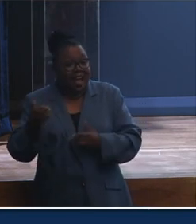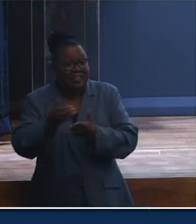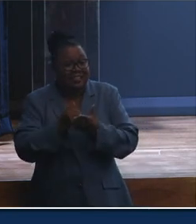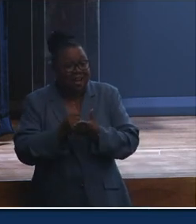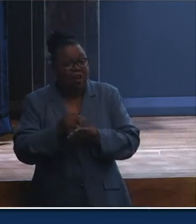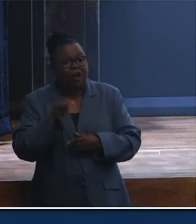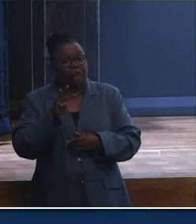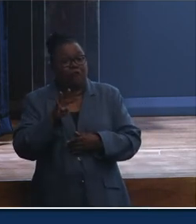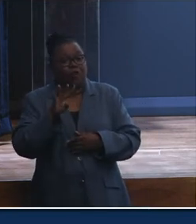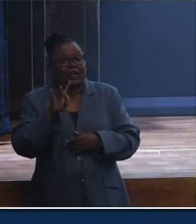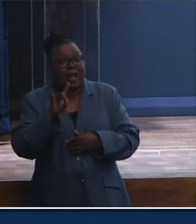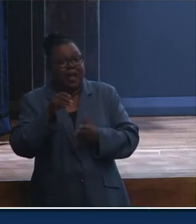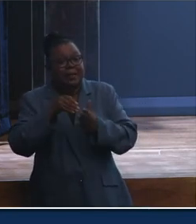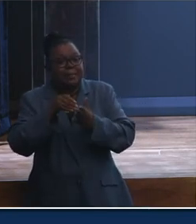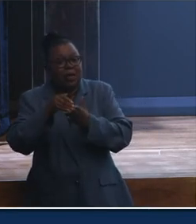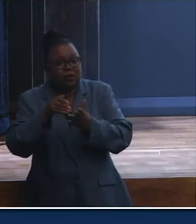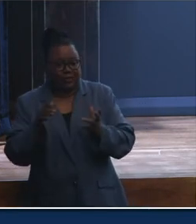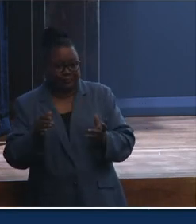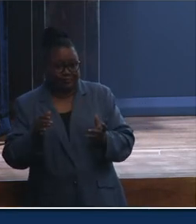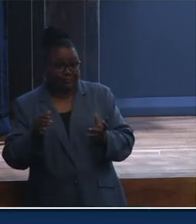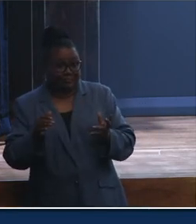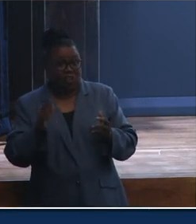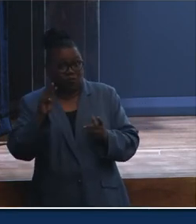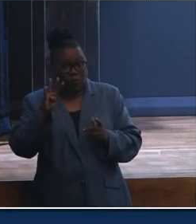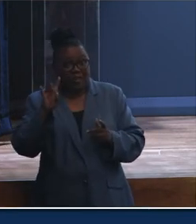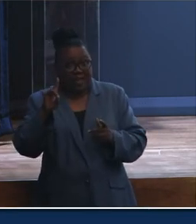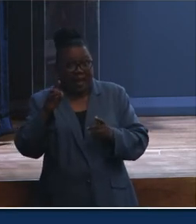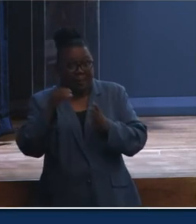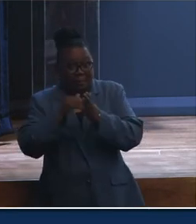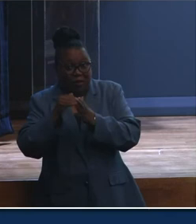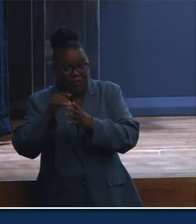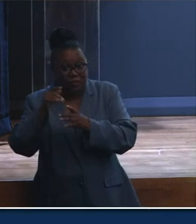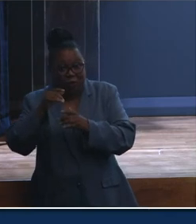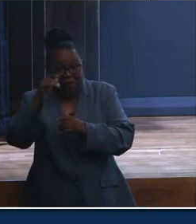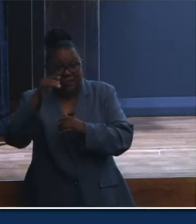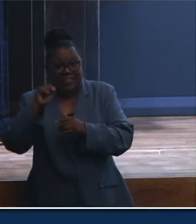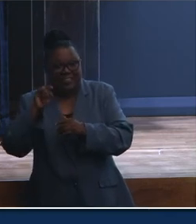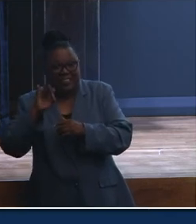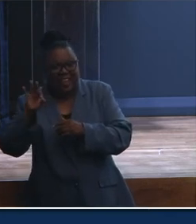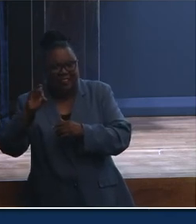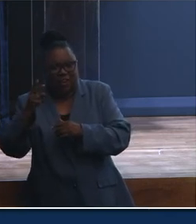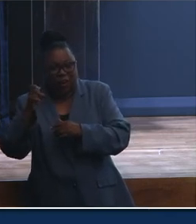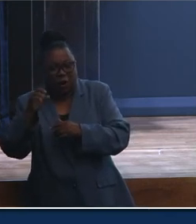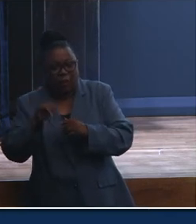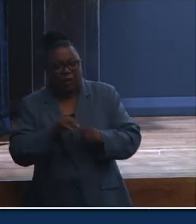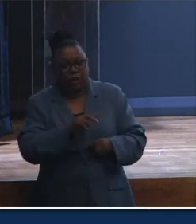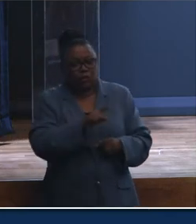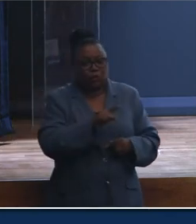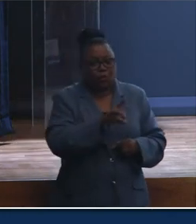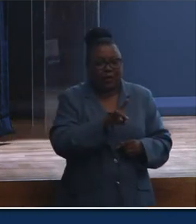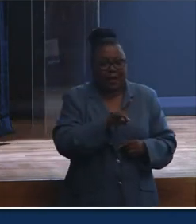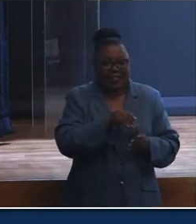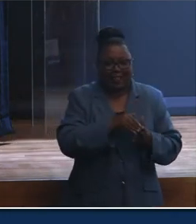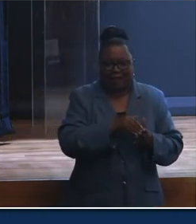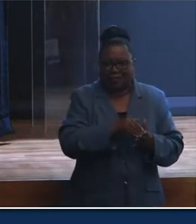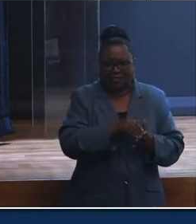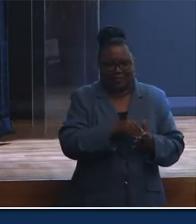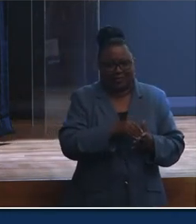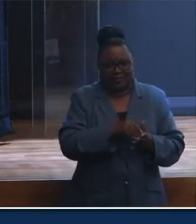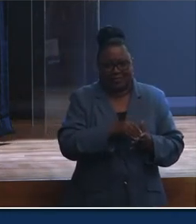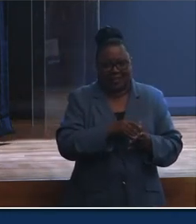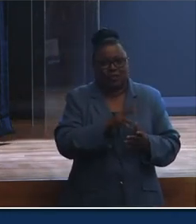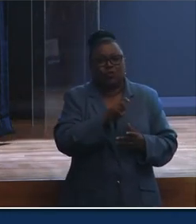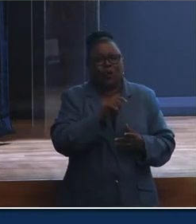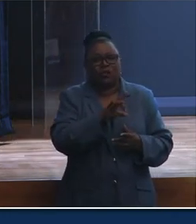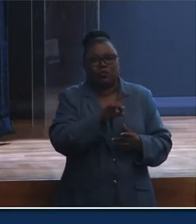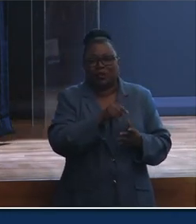is $48 million. $48 million for Steph Curry, and $228,000. It's right, but